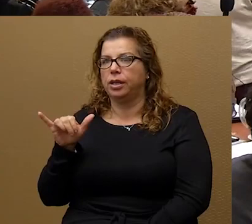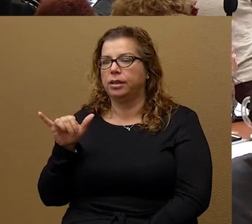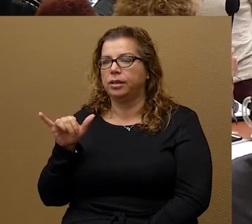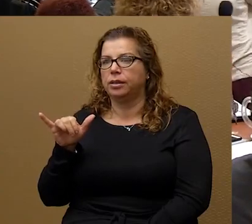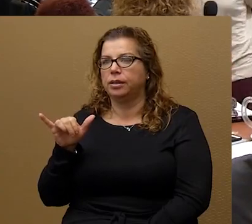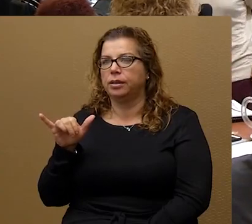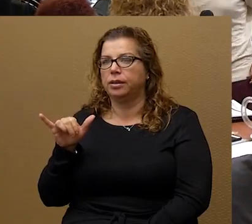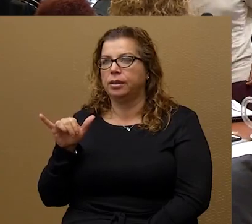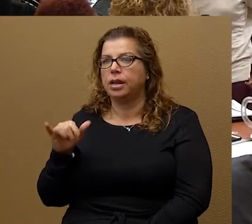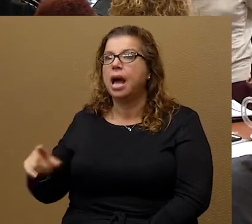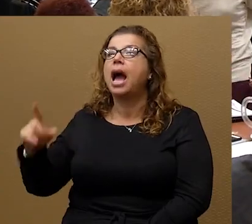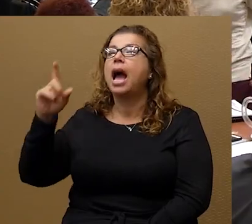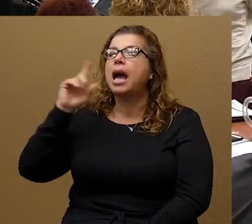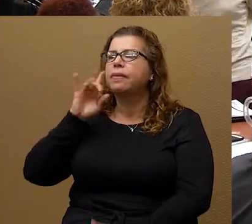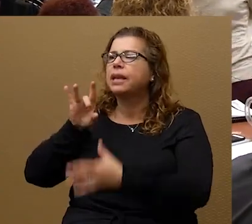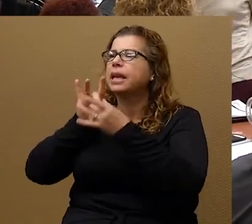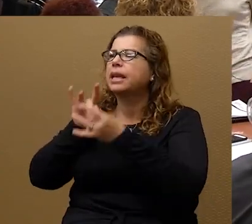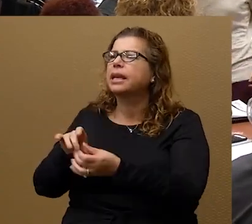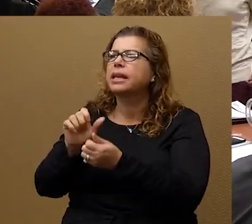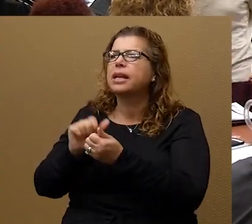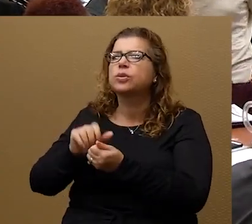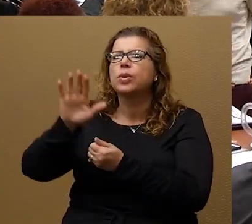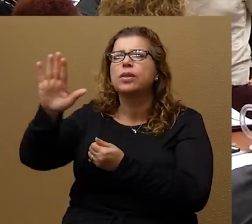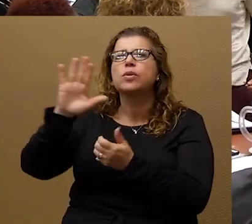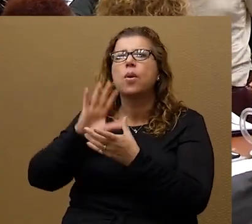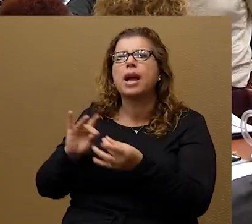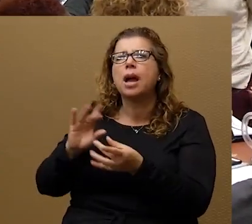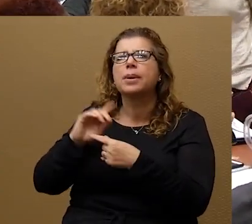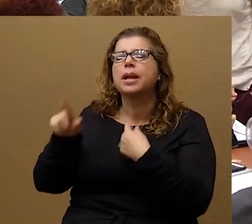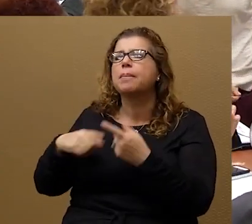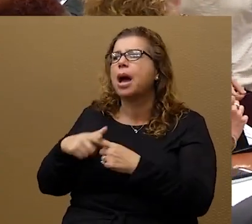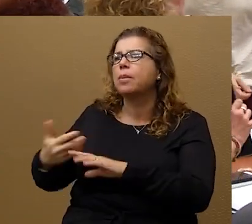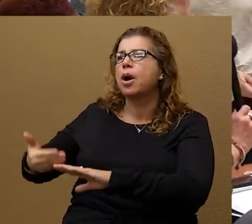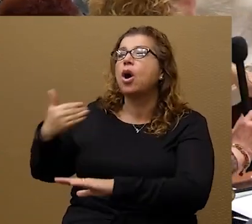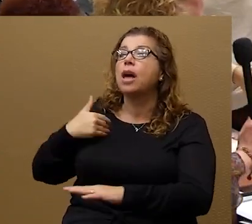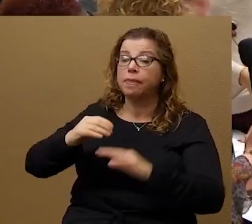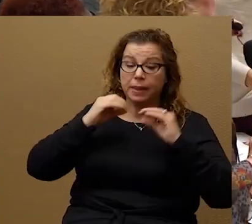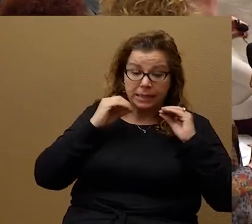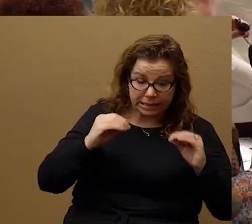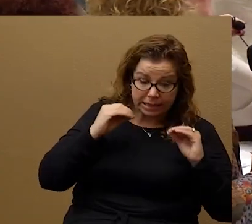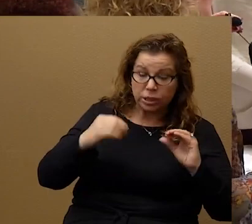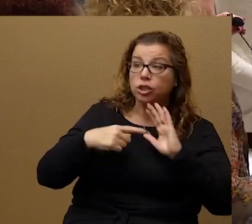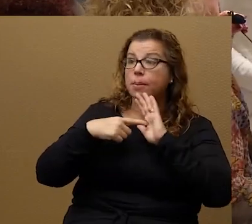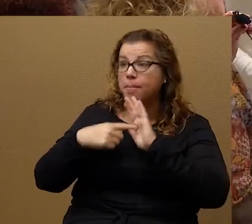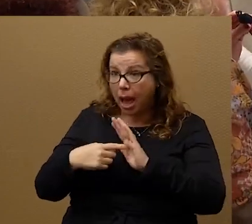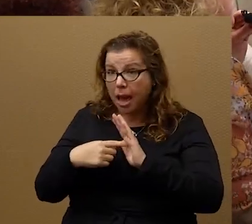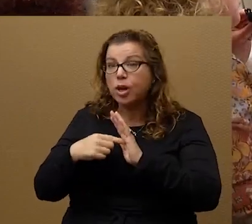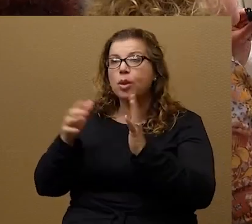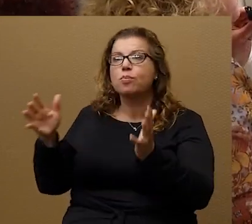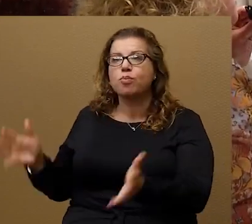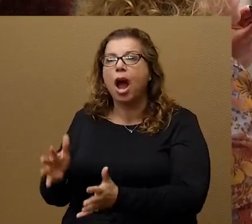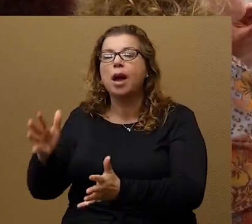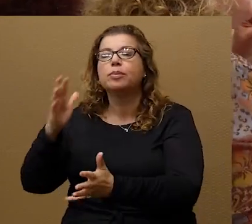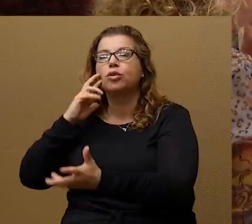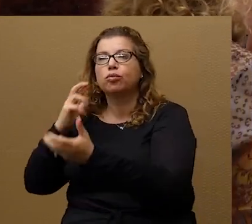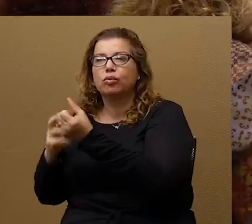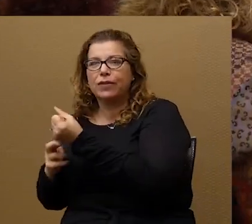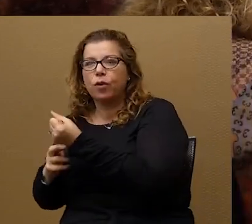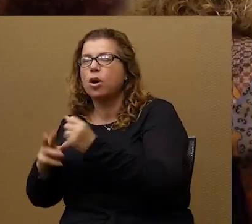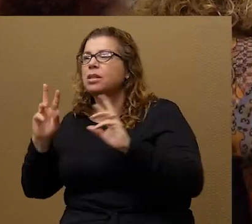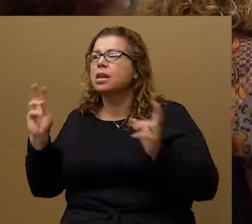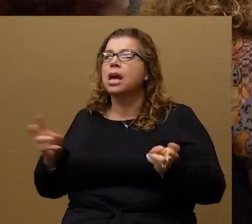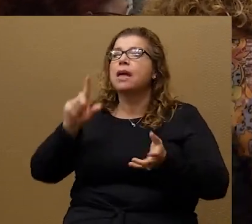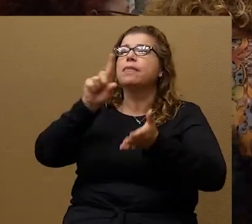So I think this also connects to what you were saying earlier about the teach, model, prompt, reinforce, because the check-in, check-out is not